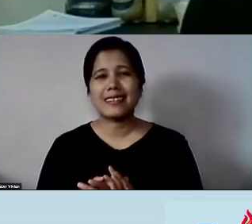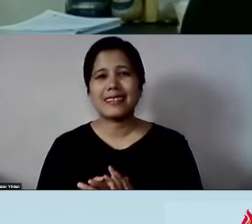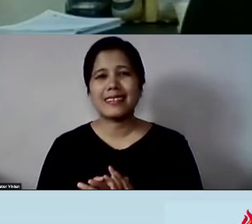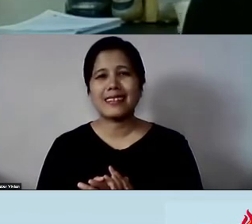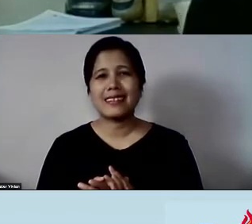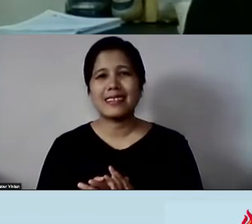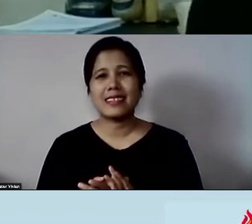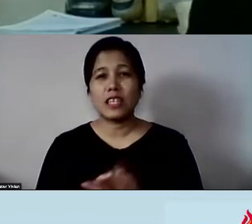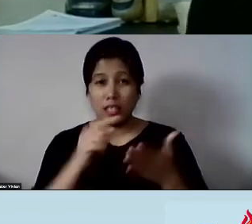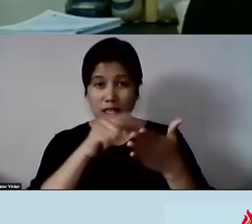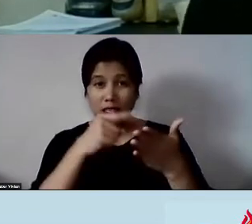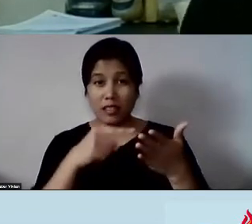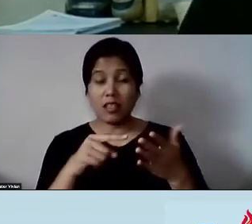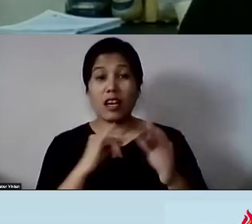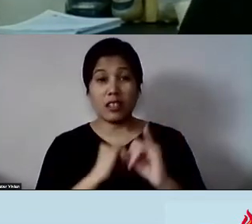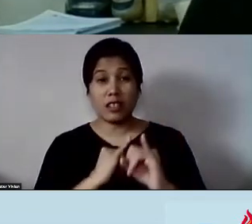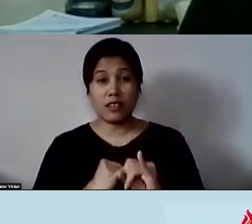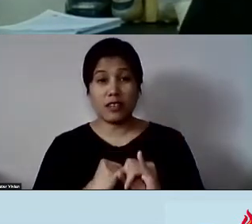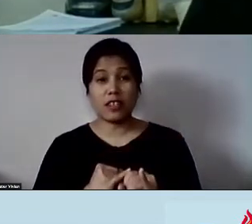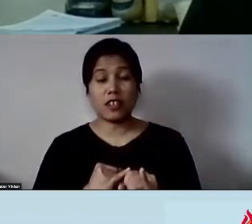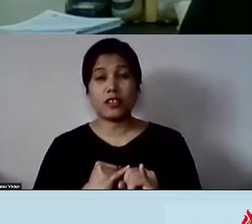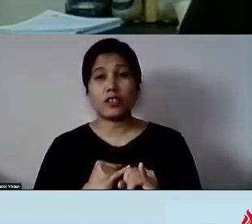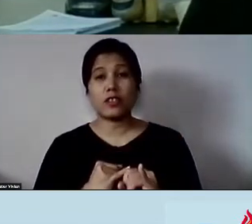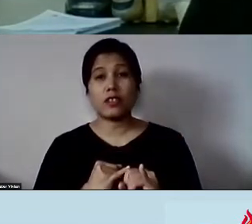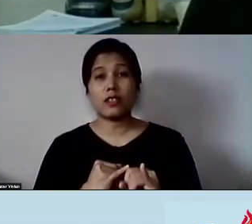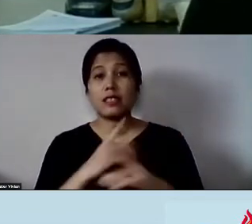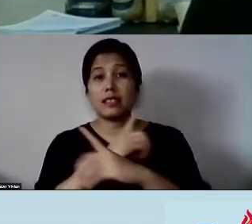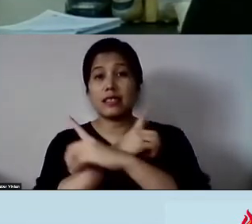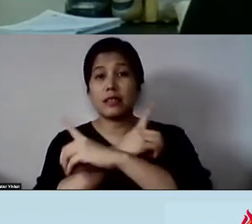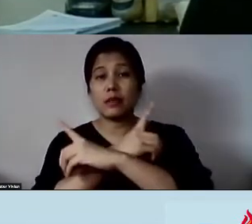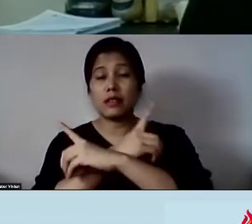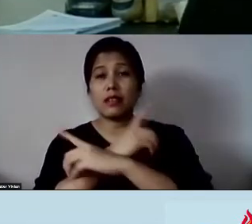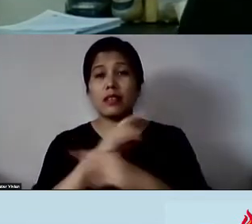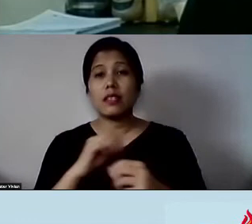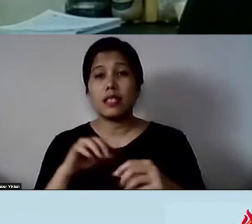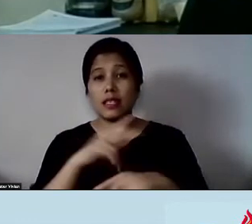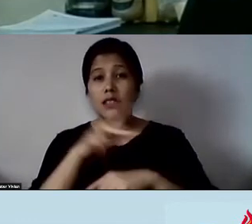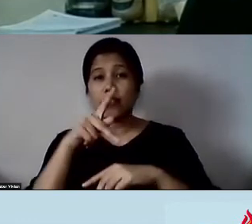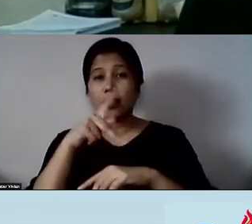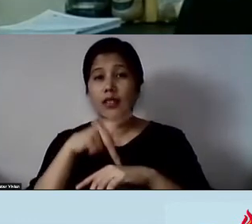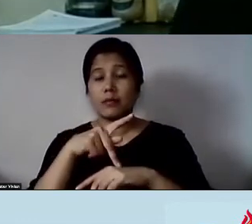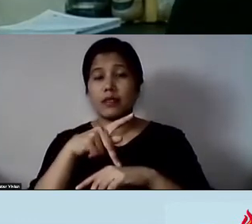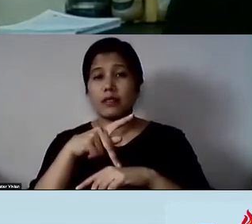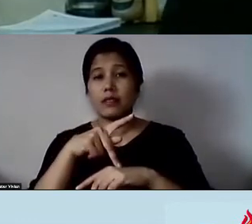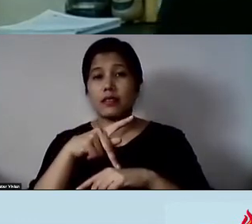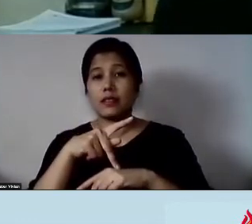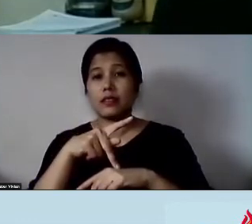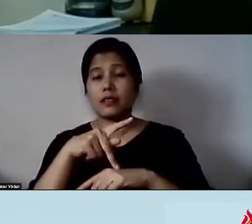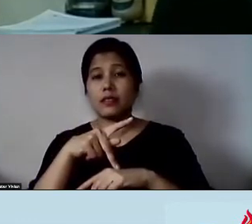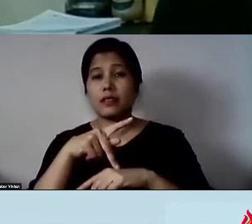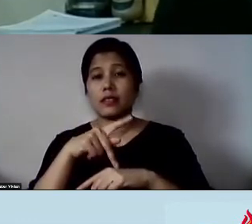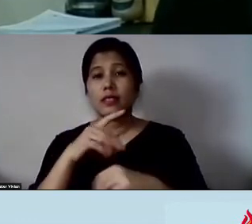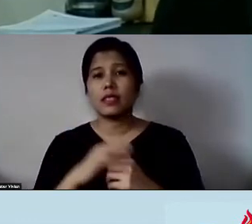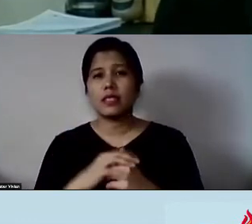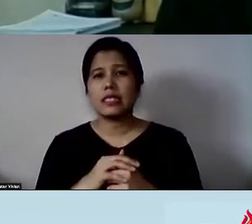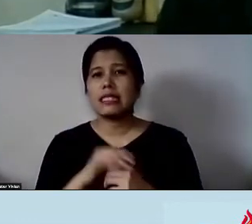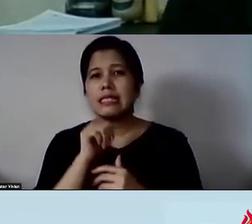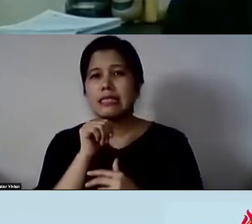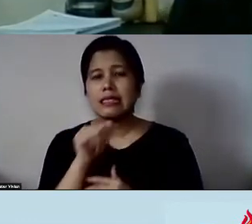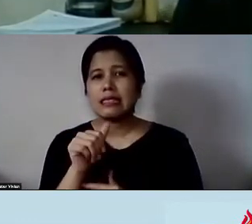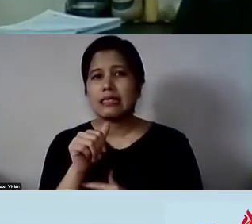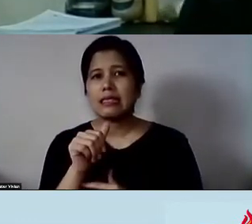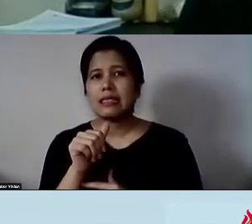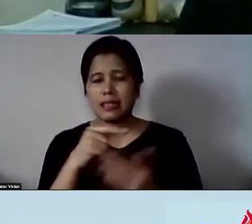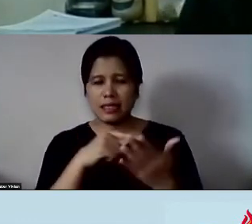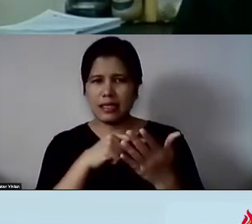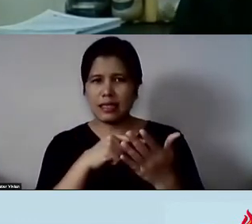doon sa identification talaga ng disabilities natin in the Philippine parlance, hindi po na-specify